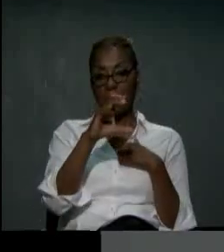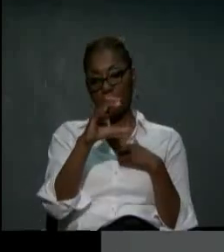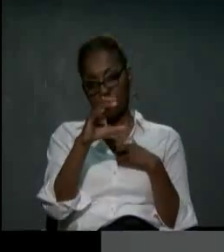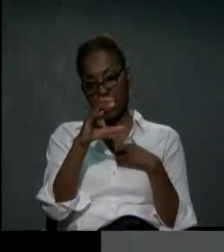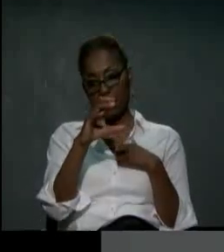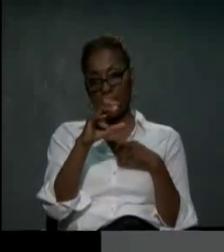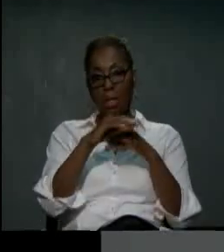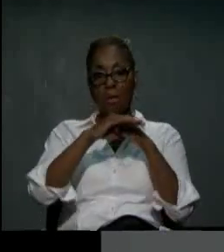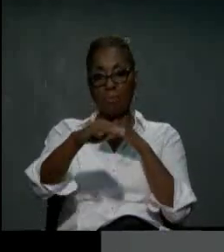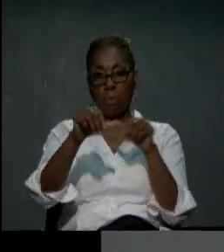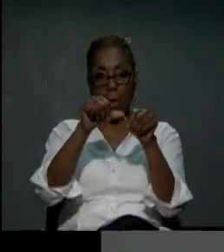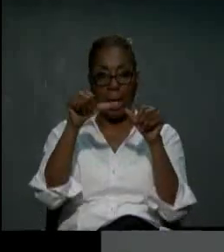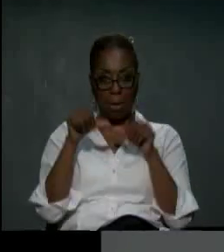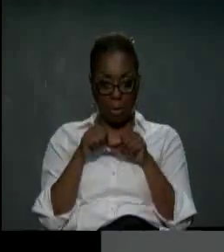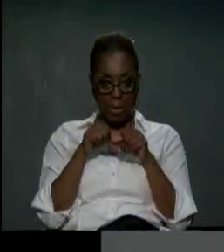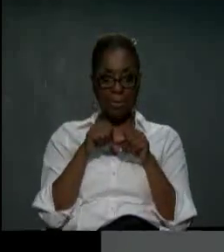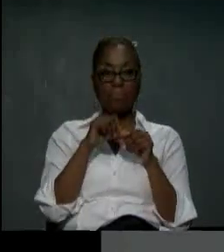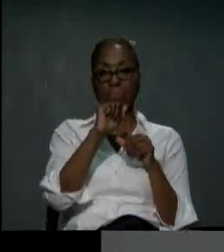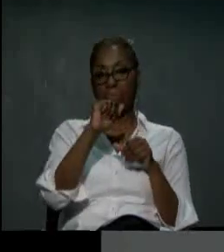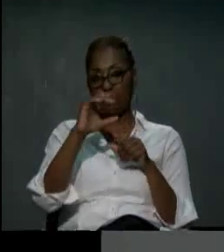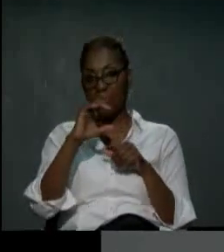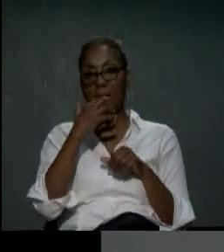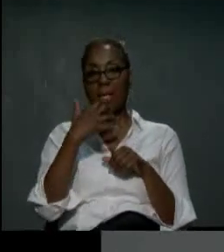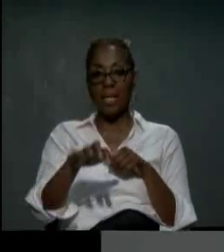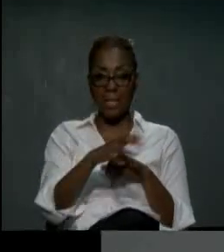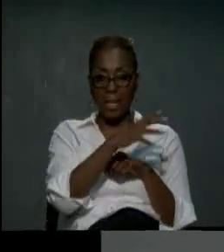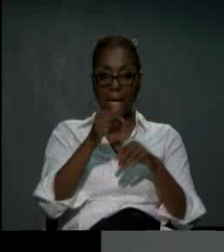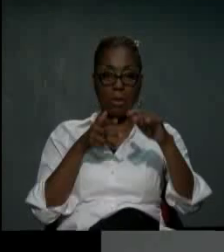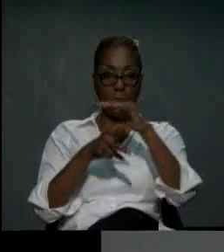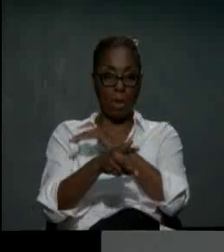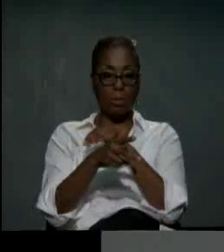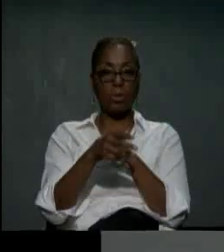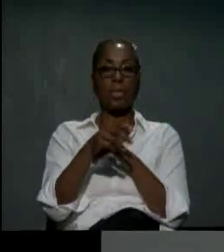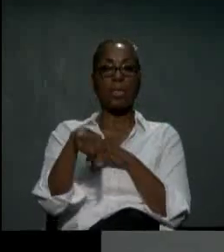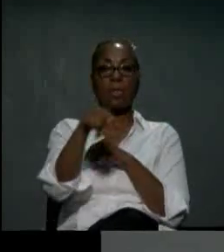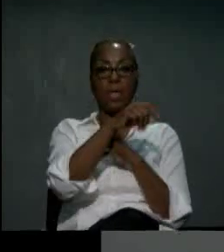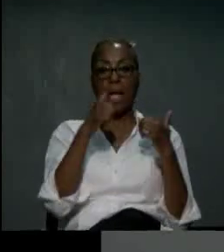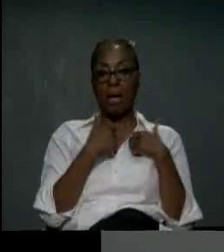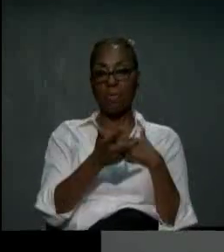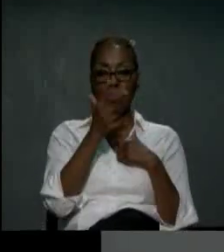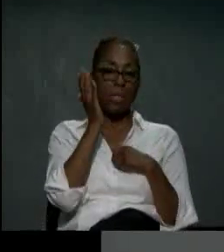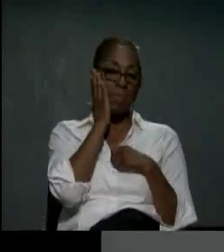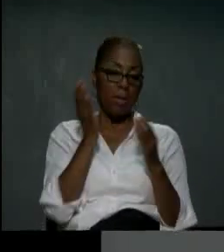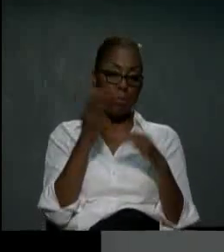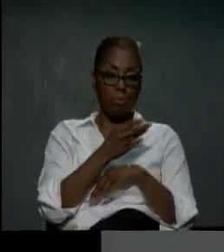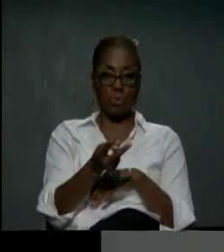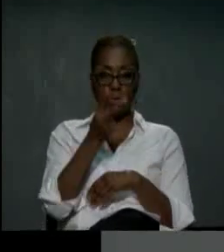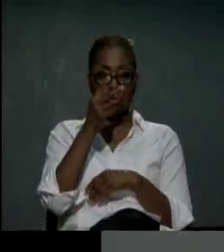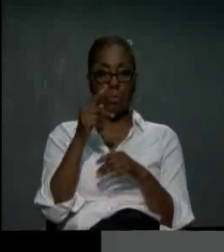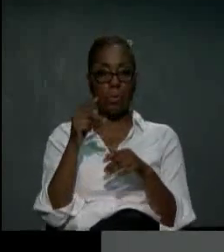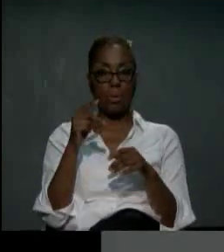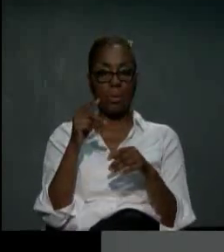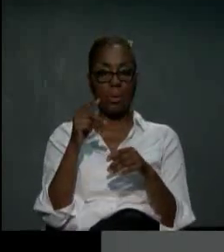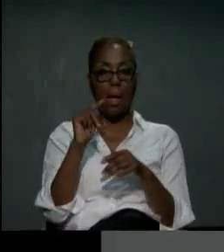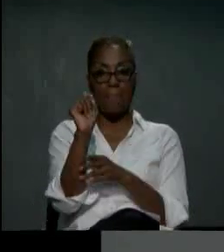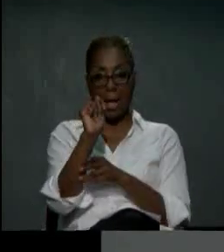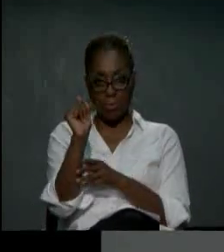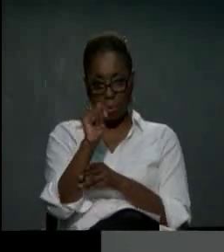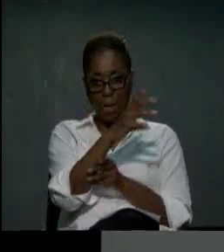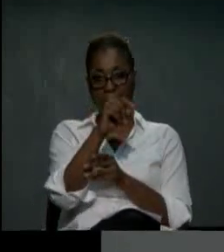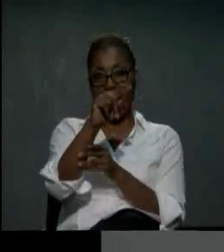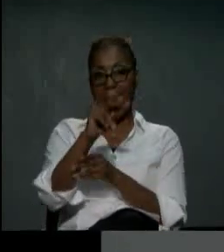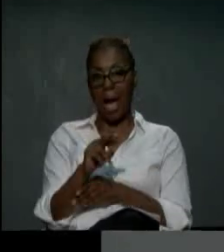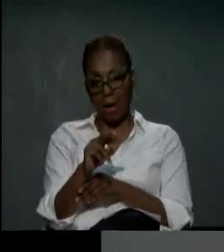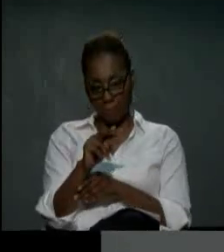of floor area of heated and cool space, excluding the garage area. The units are proposed 3 bedrooms and 2 baths and a half bath